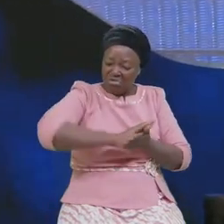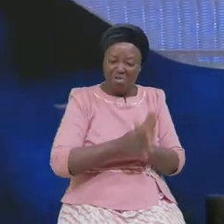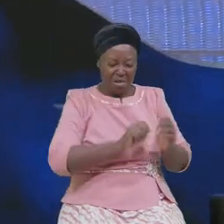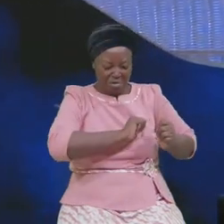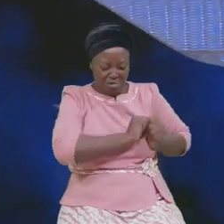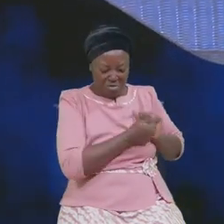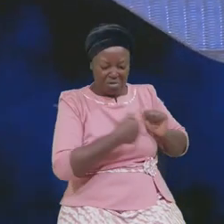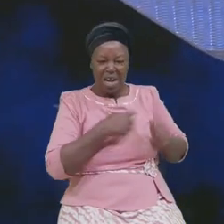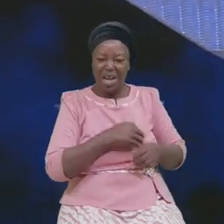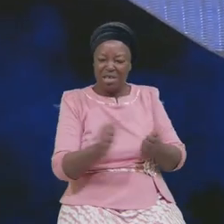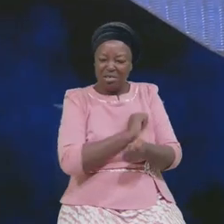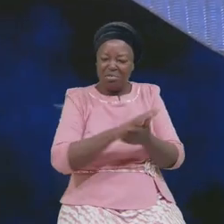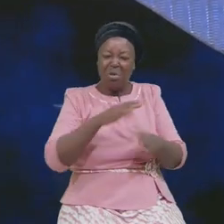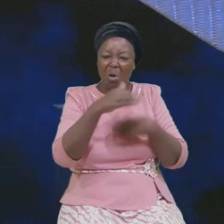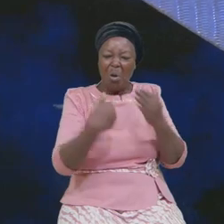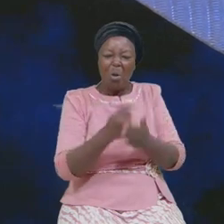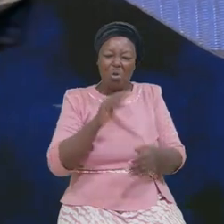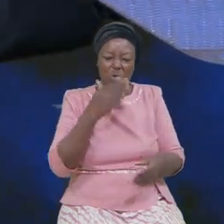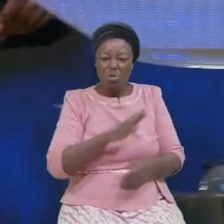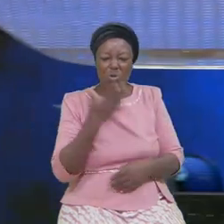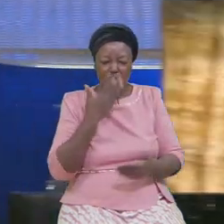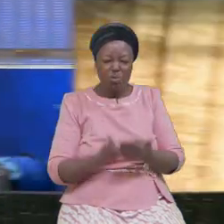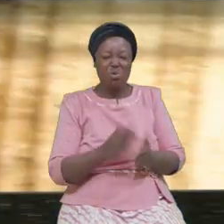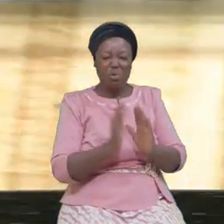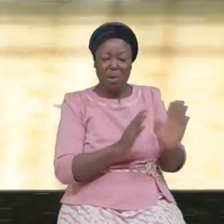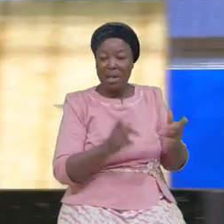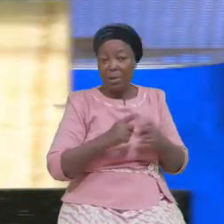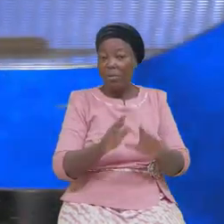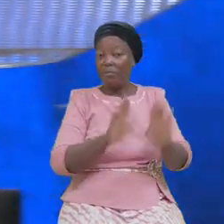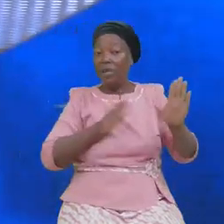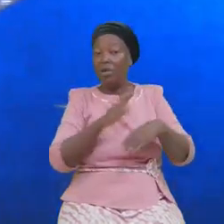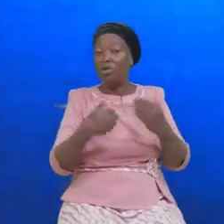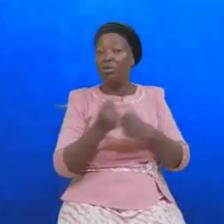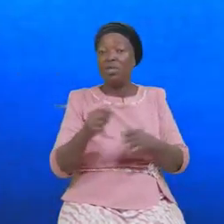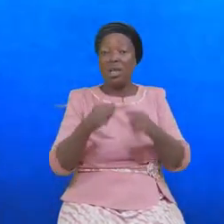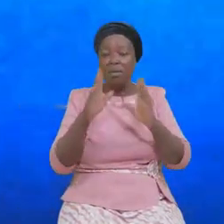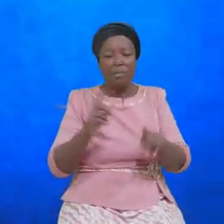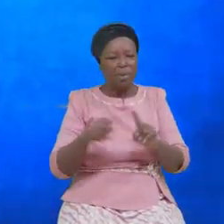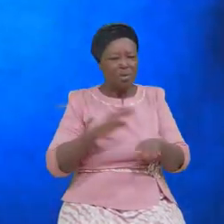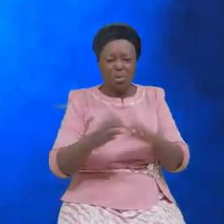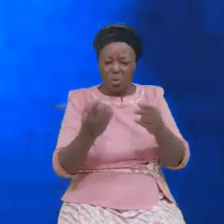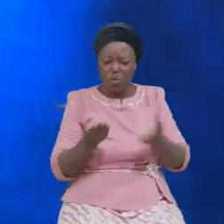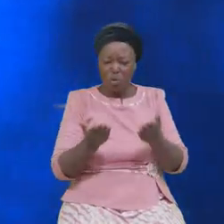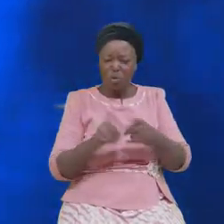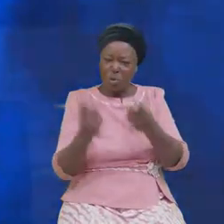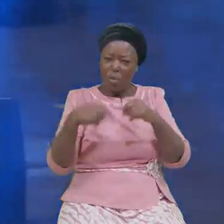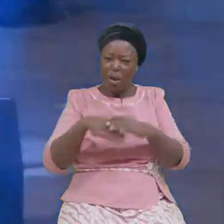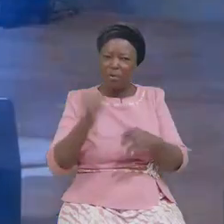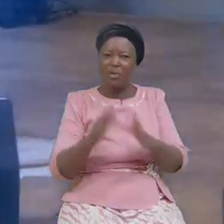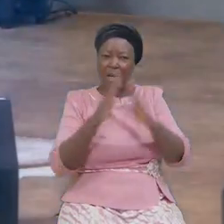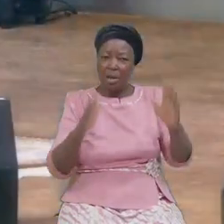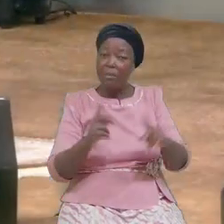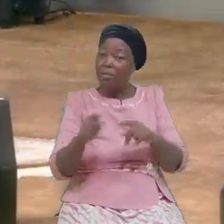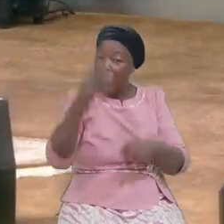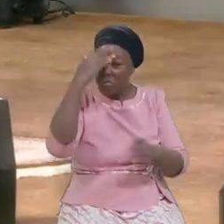the plan. And we fear those enemies. We don't even want to come out of the house. But you know, already he has sent